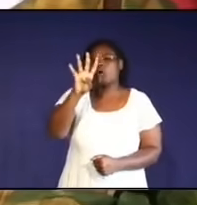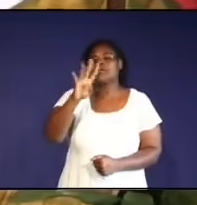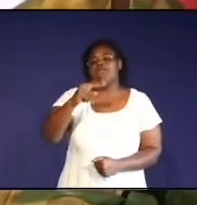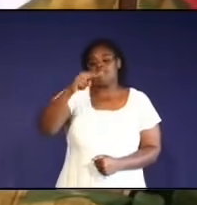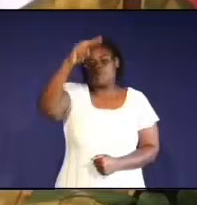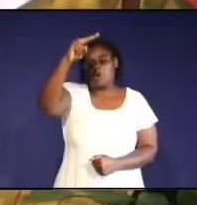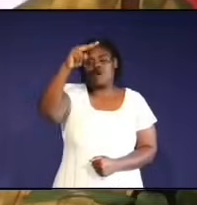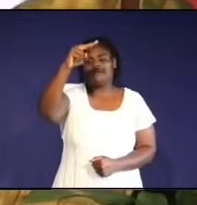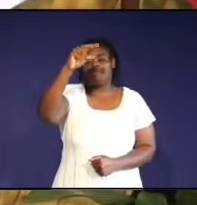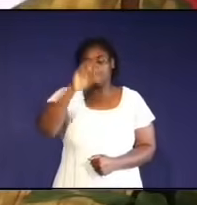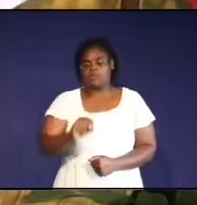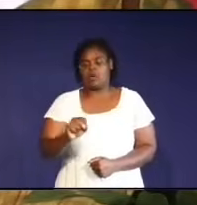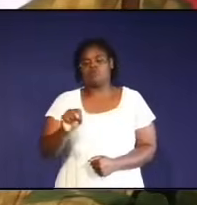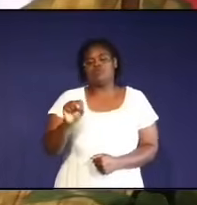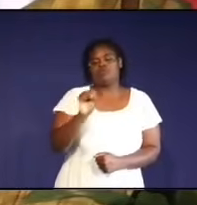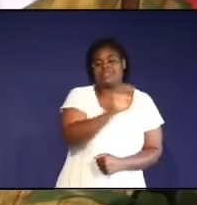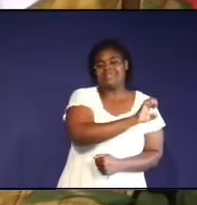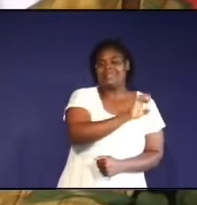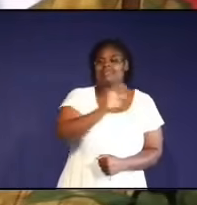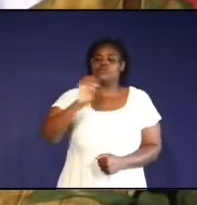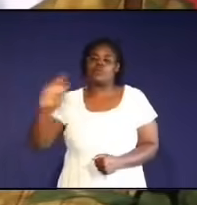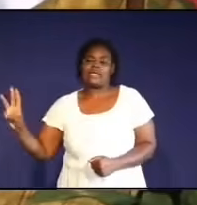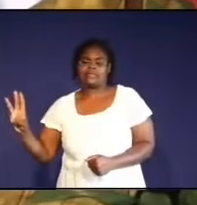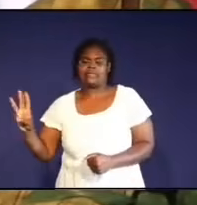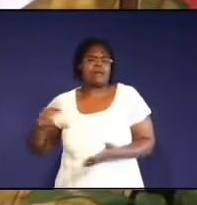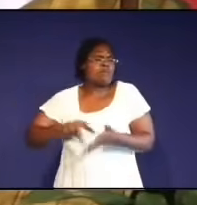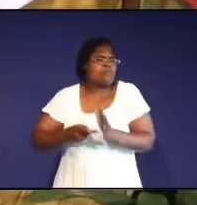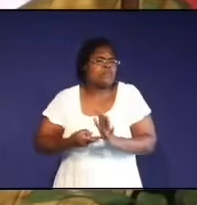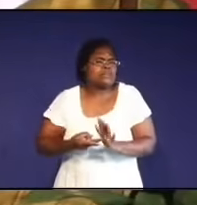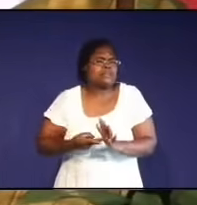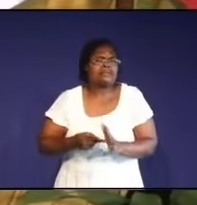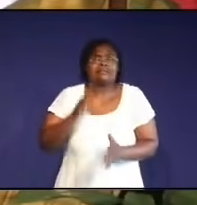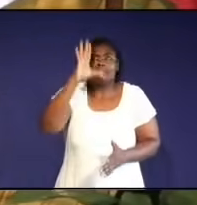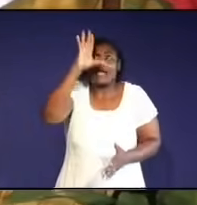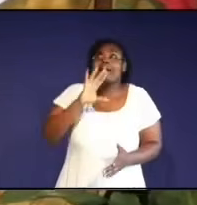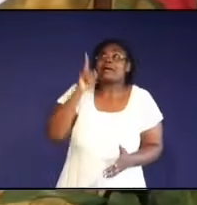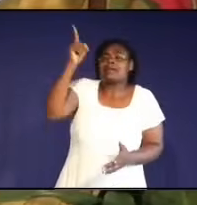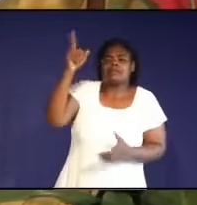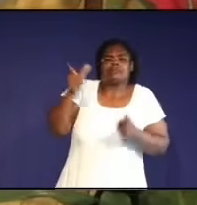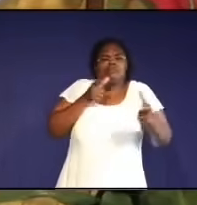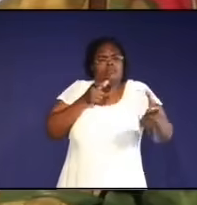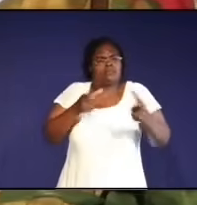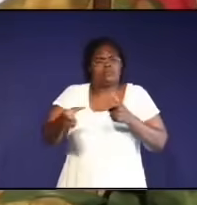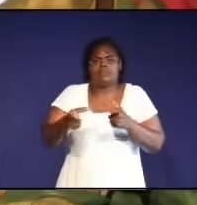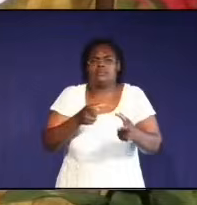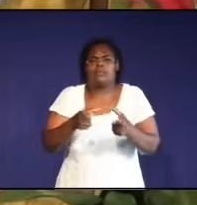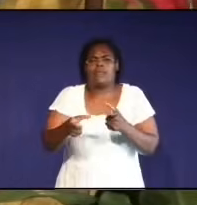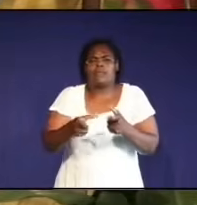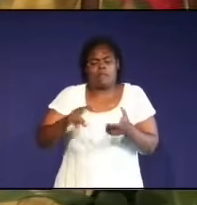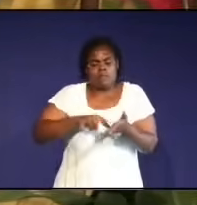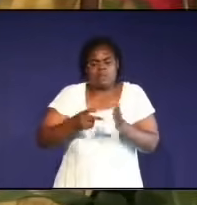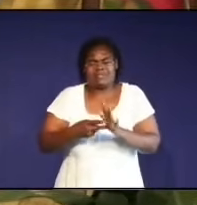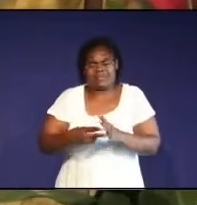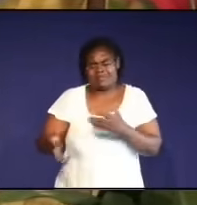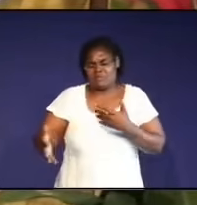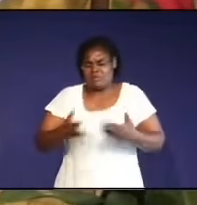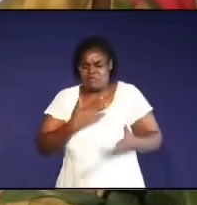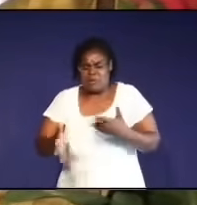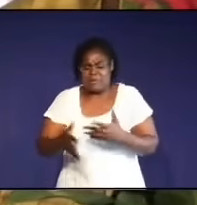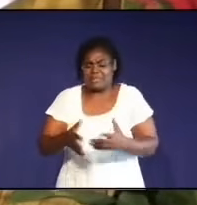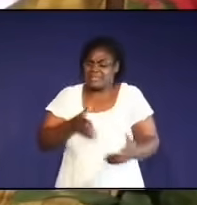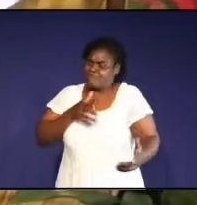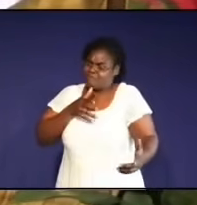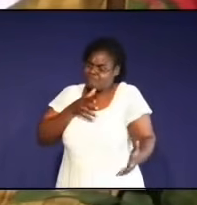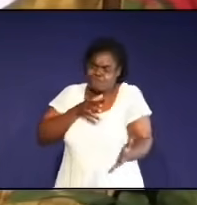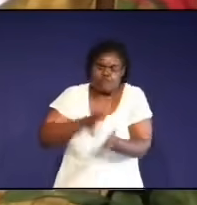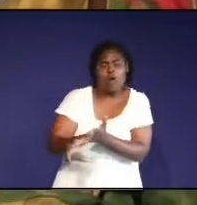north, south, east, and west. It means that God is in charge. It means that no matter how rough things